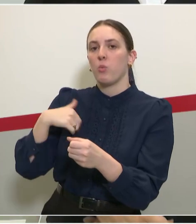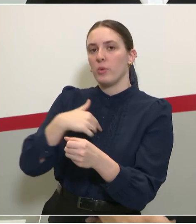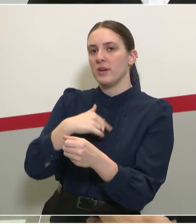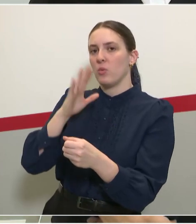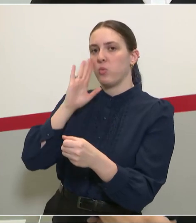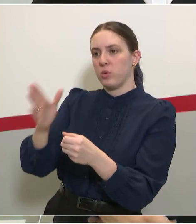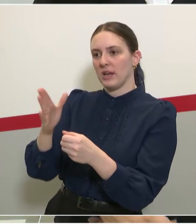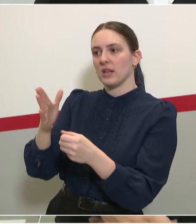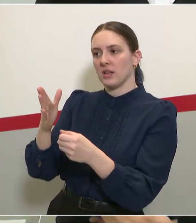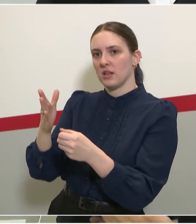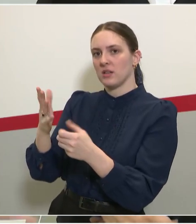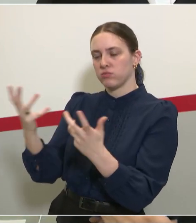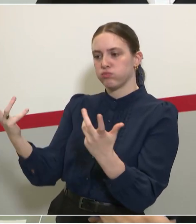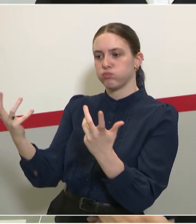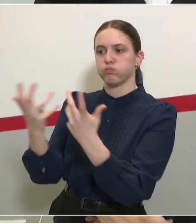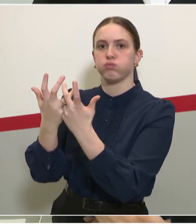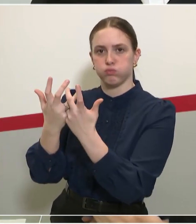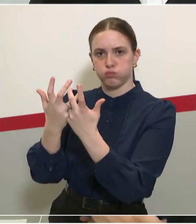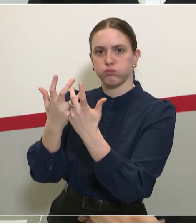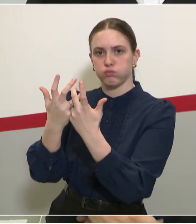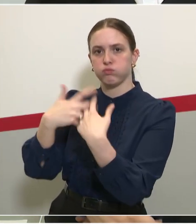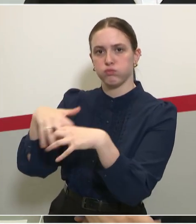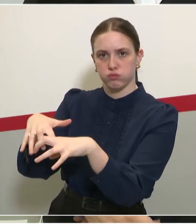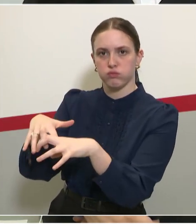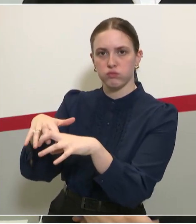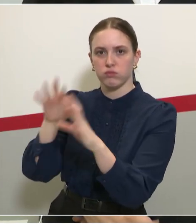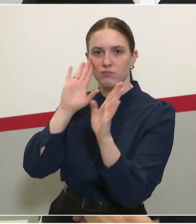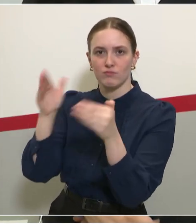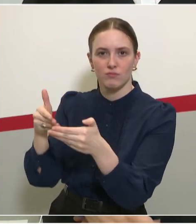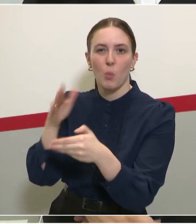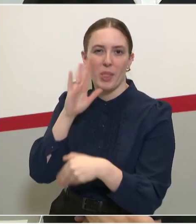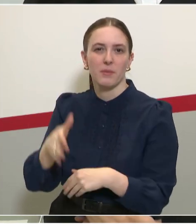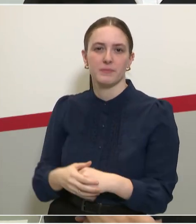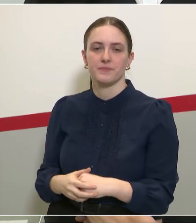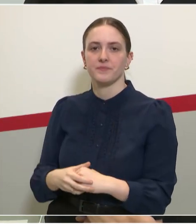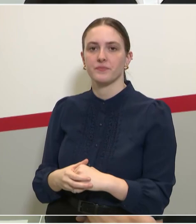come into sharper focus.